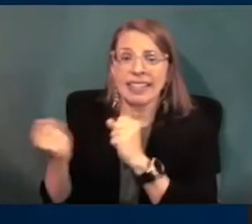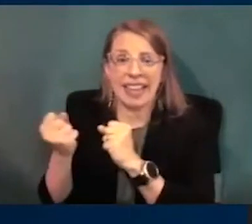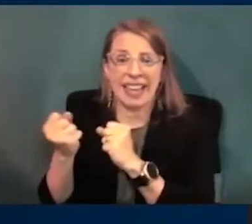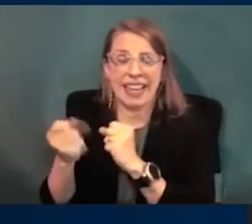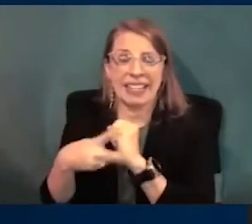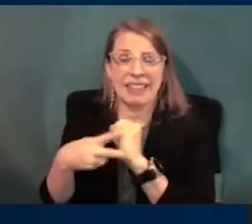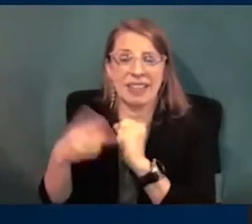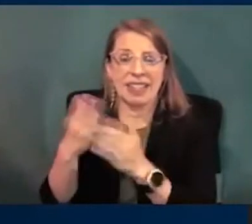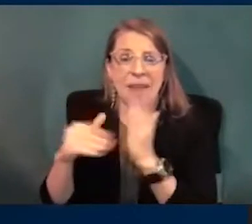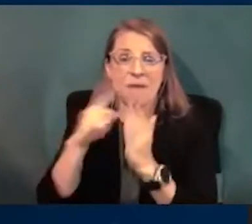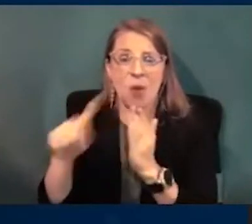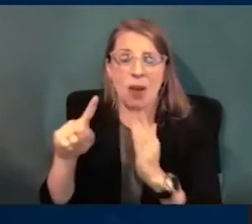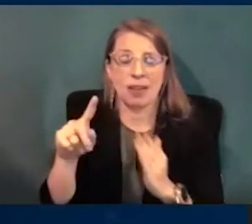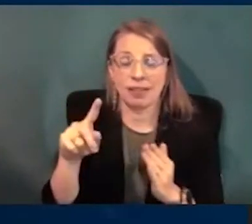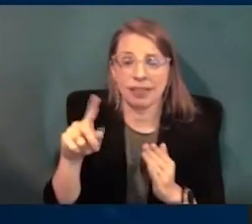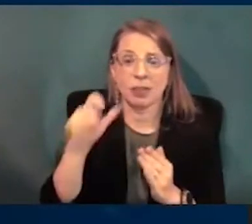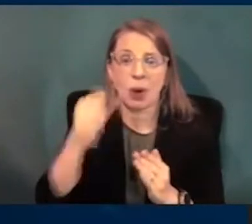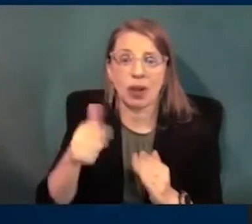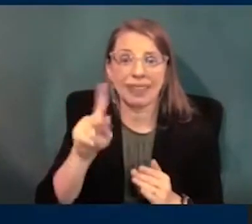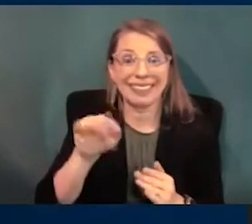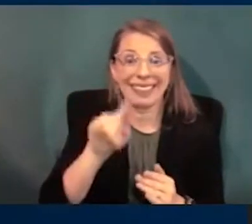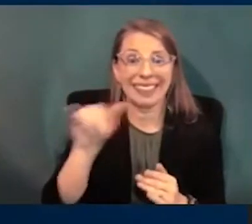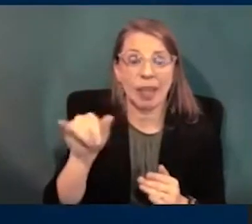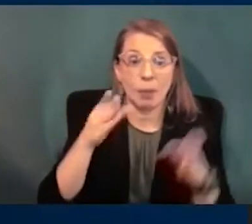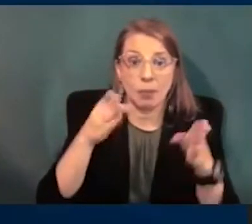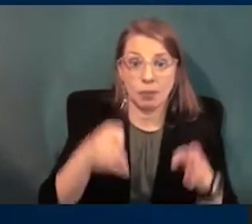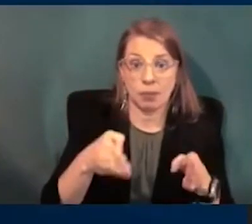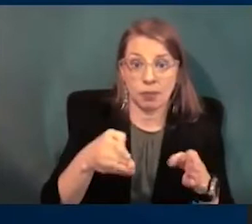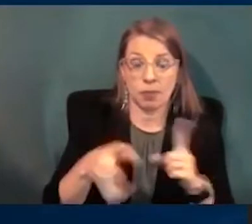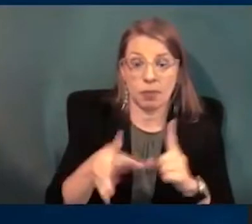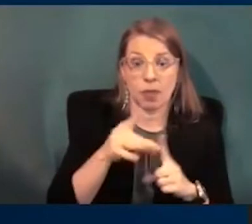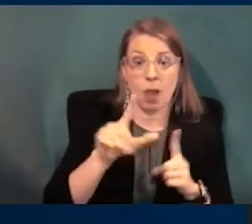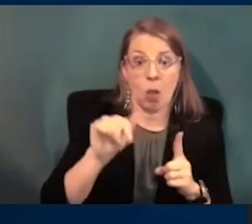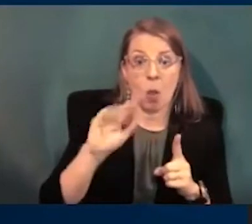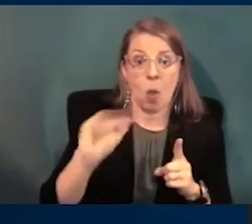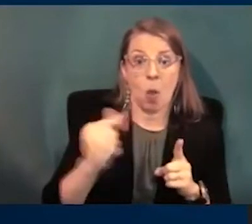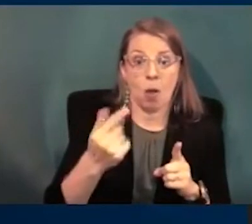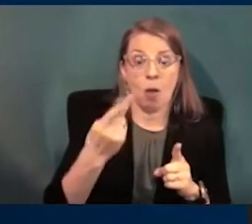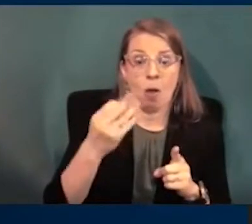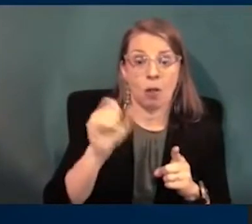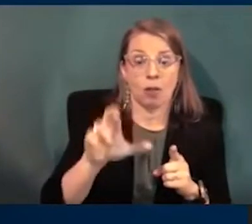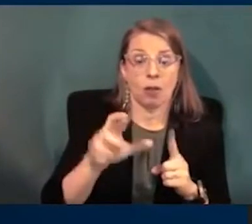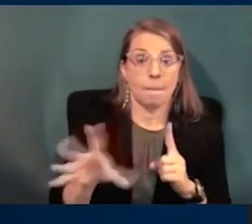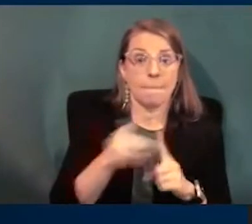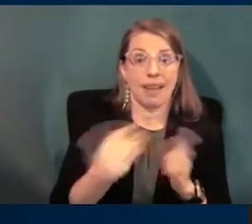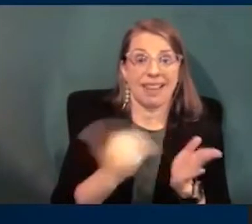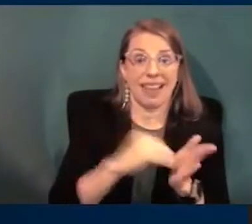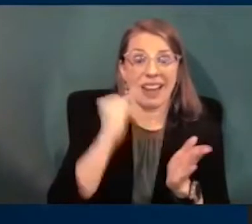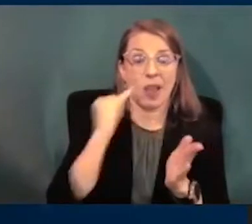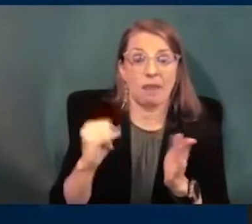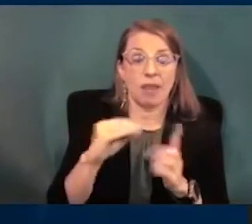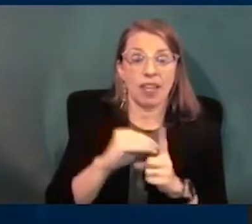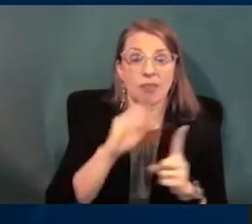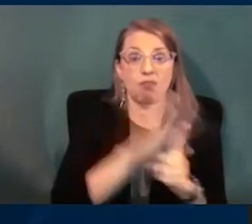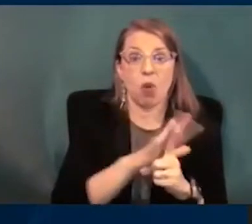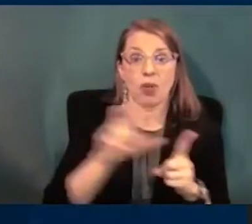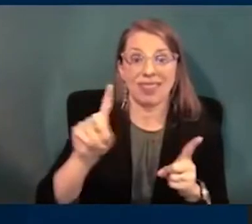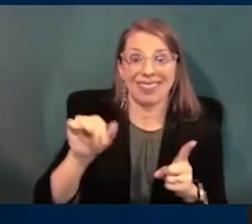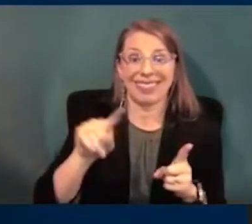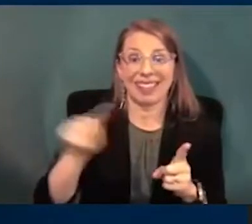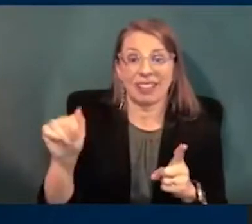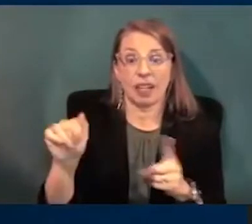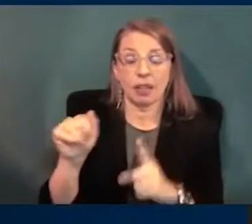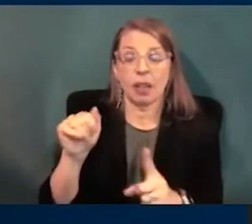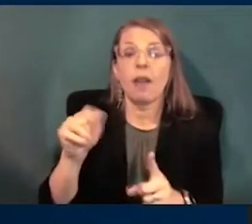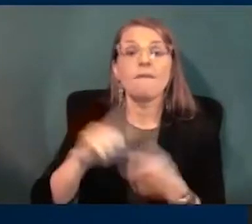an individual who has had COVID-19 as a long hauler get it again if exposed to the Delta variant? I have a friend who had COVID last